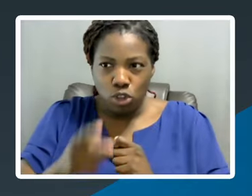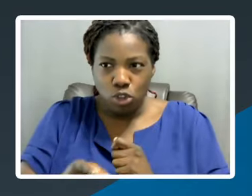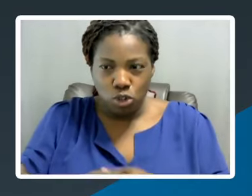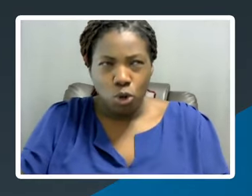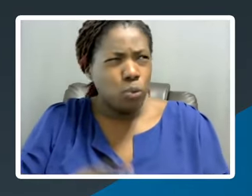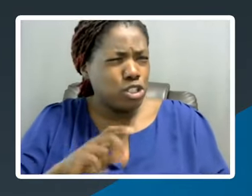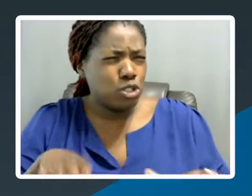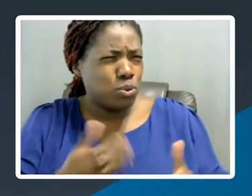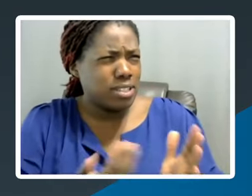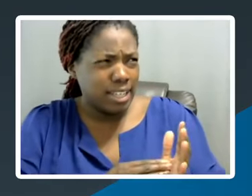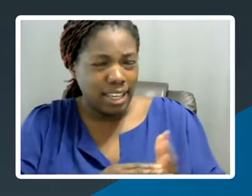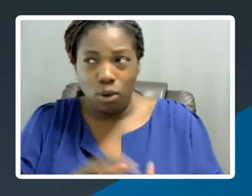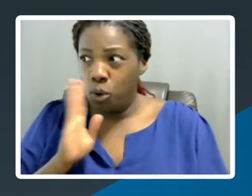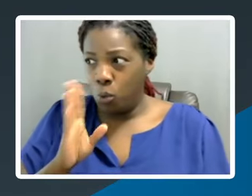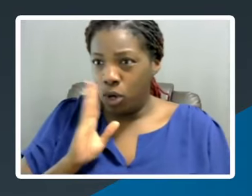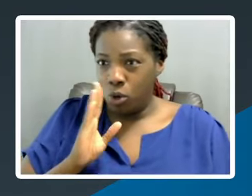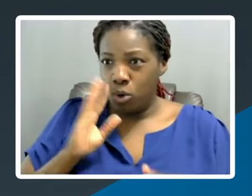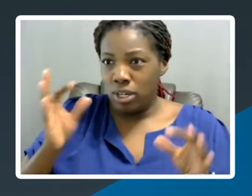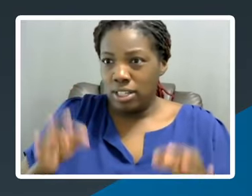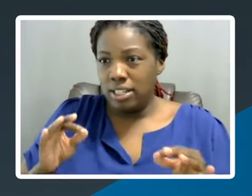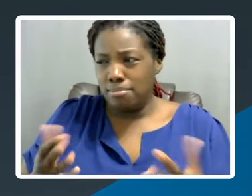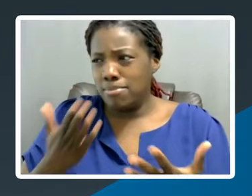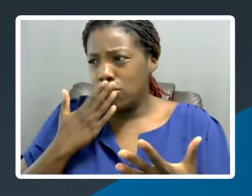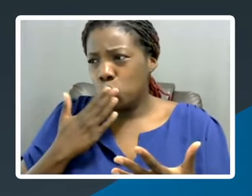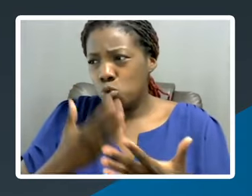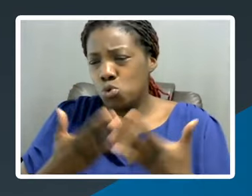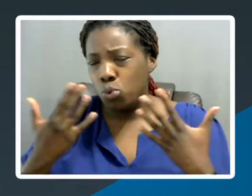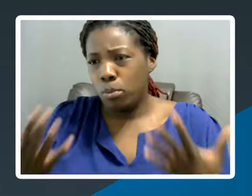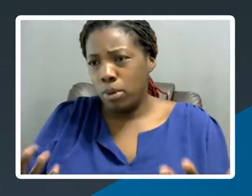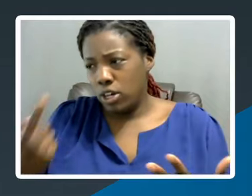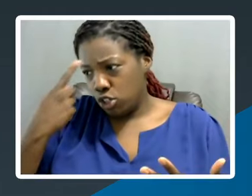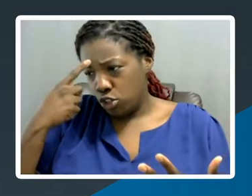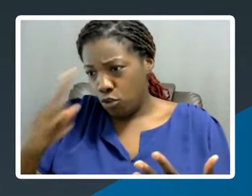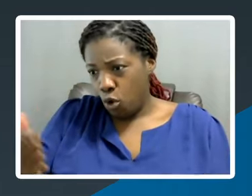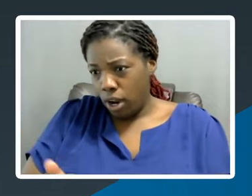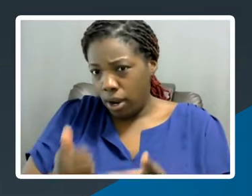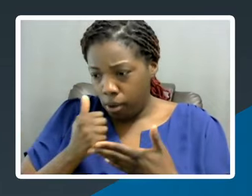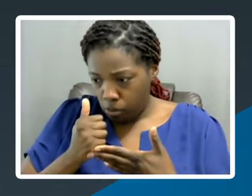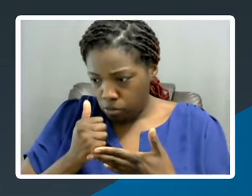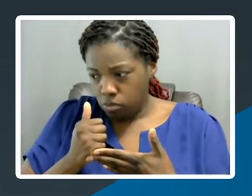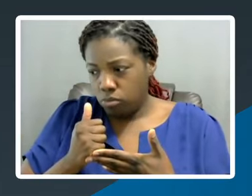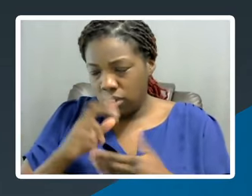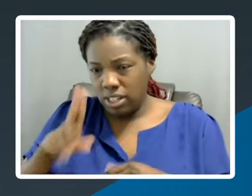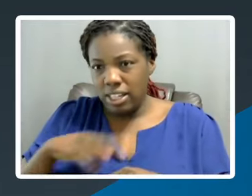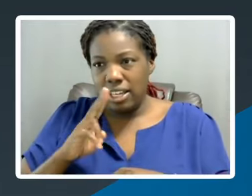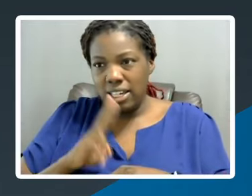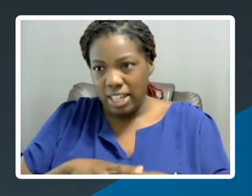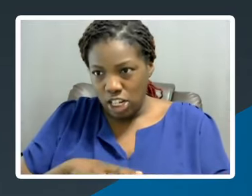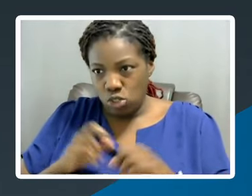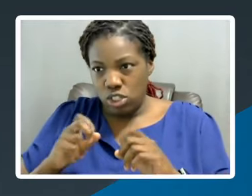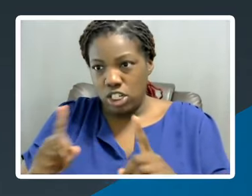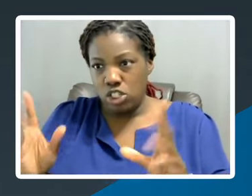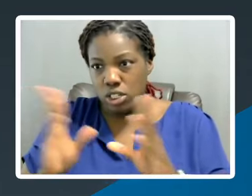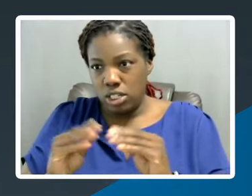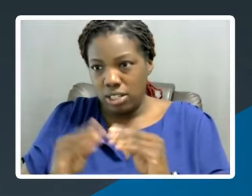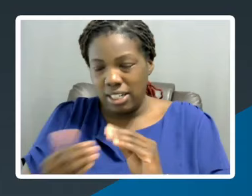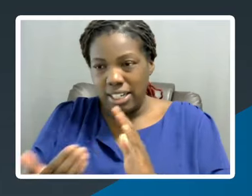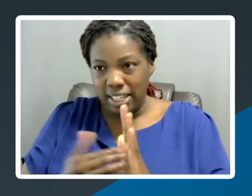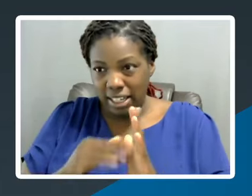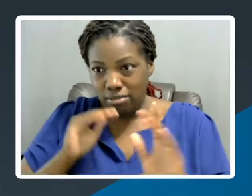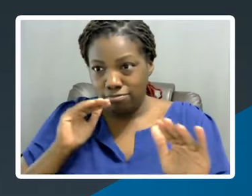Yes, we will. We definitely will. Thank you so much for helping us kick off the National Education Summit. Again, a reminder for those of you who